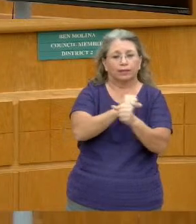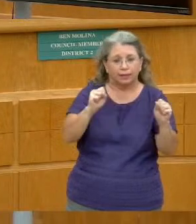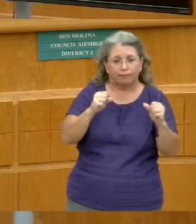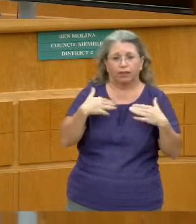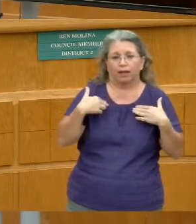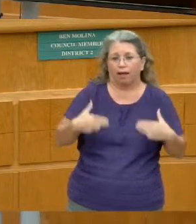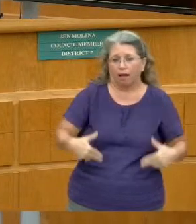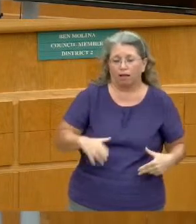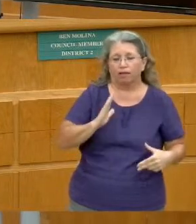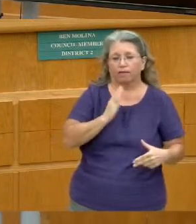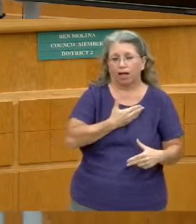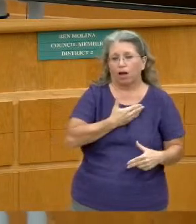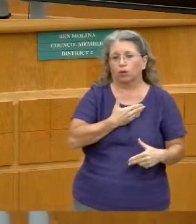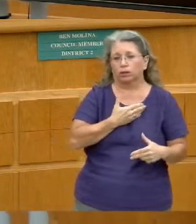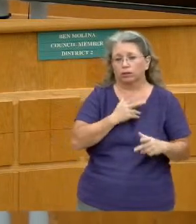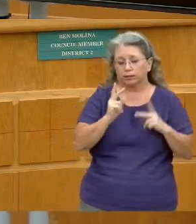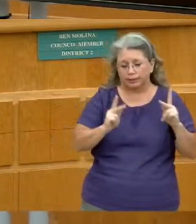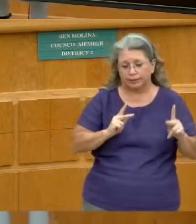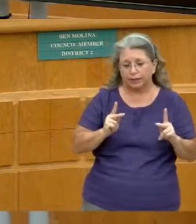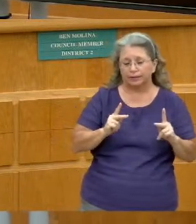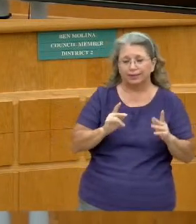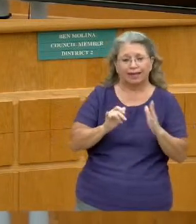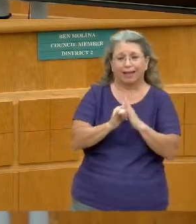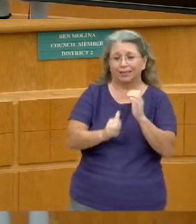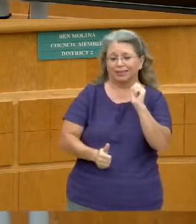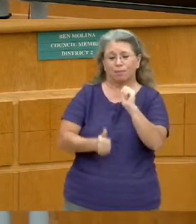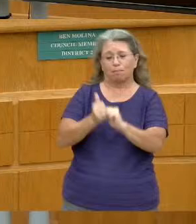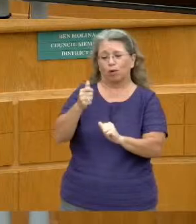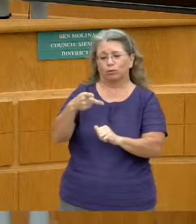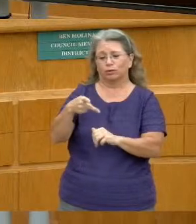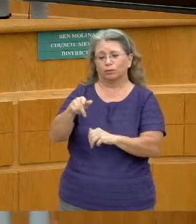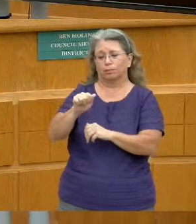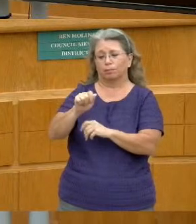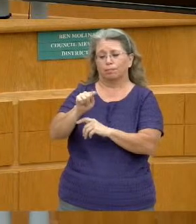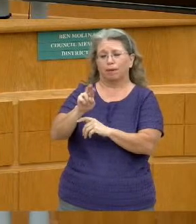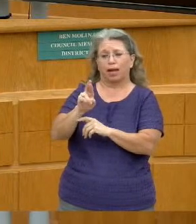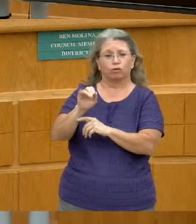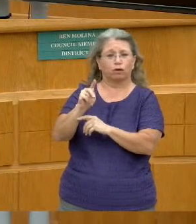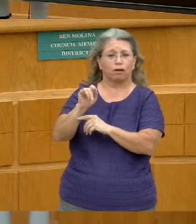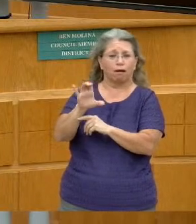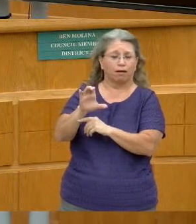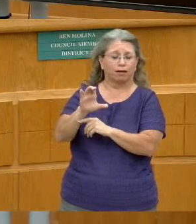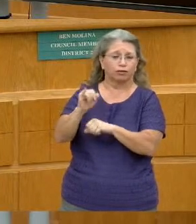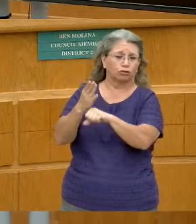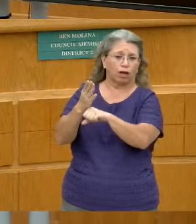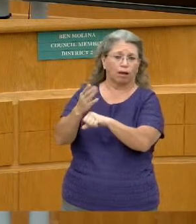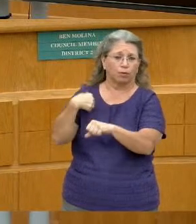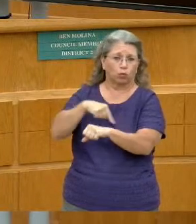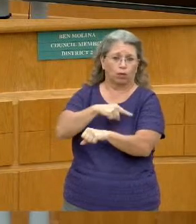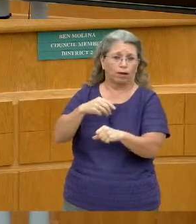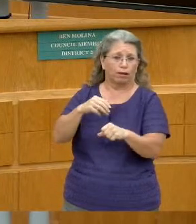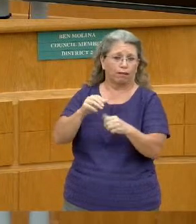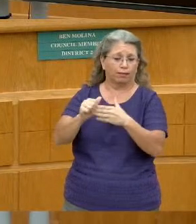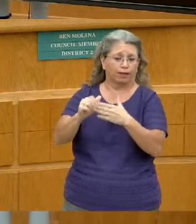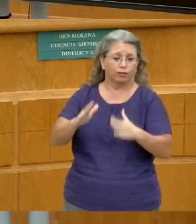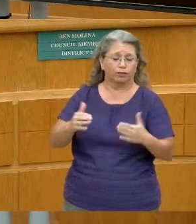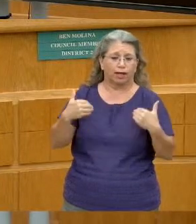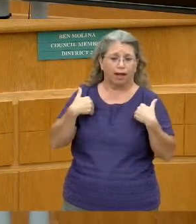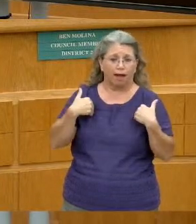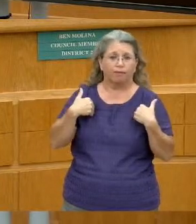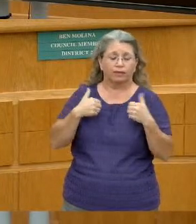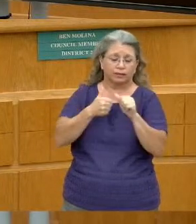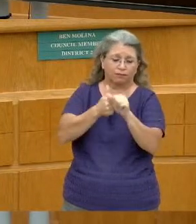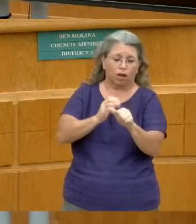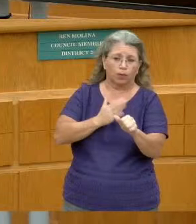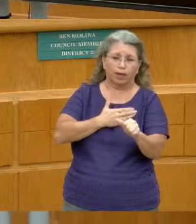one of the most patriotic decisions and jobs that we as leaders have, is to do what's right for our citizens, and that's following our oath